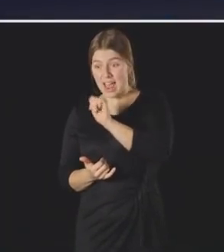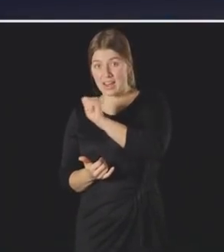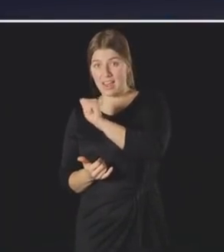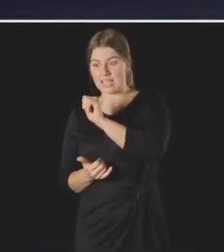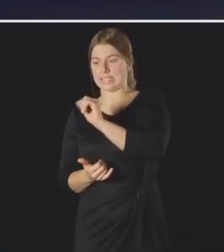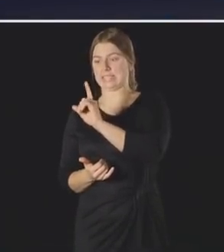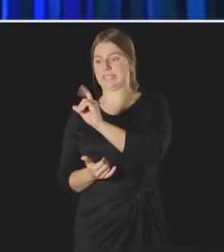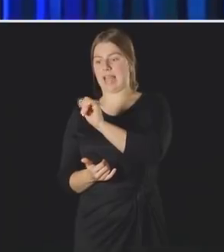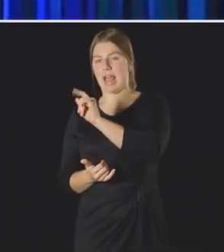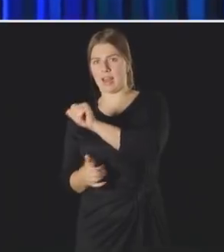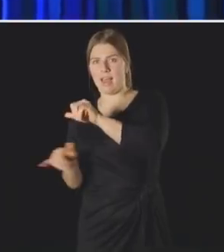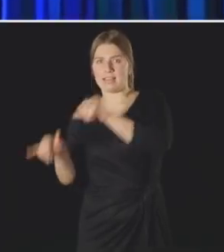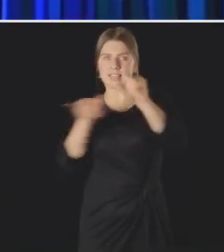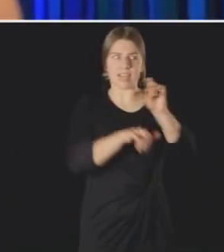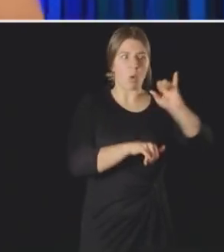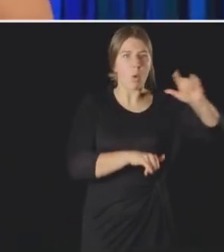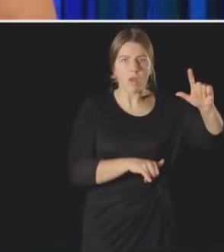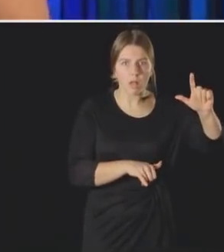oil.